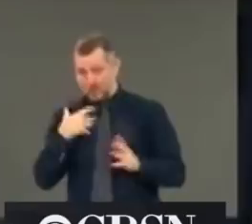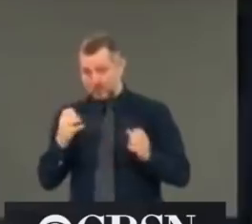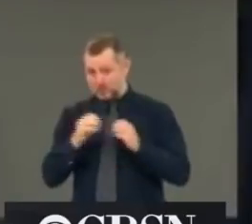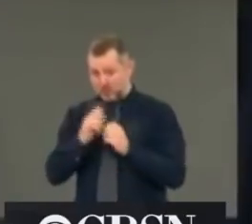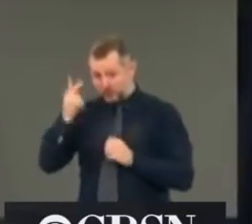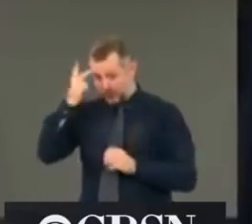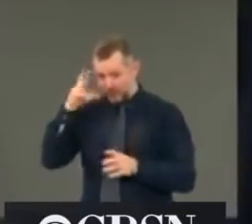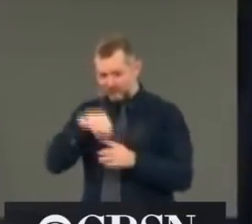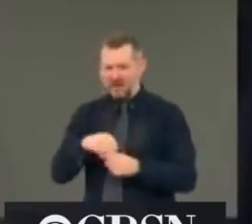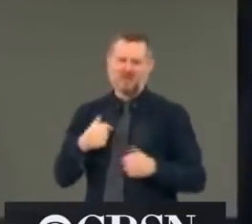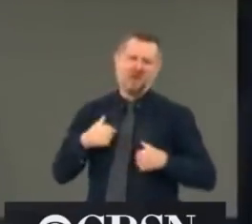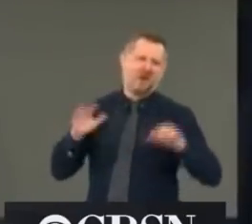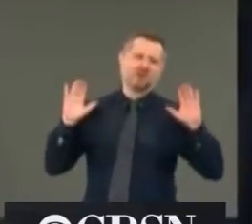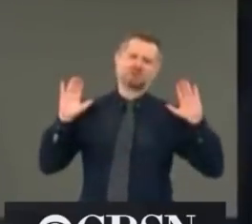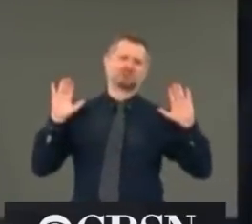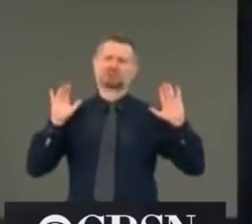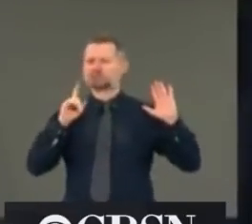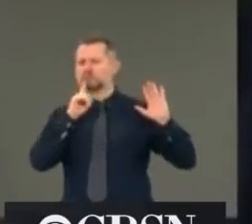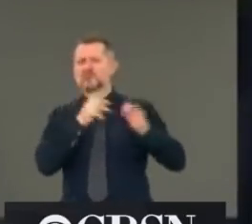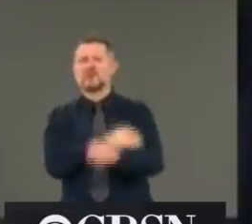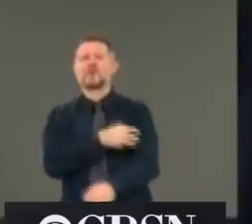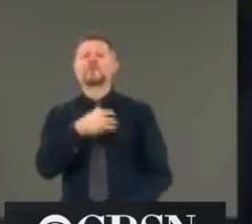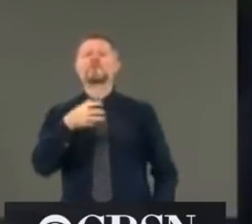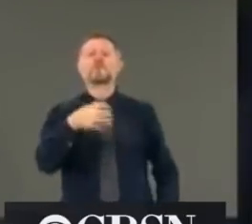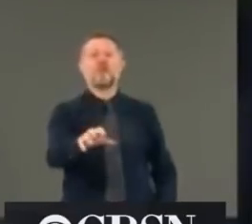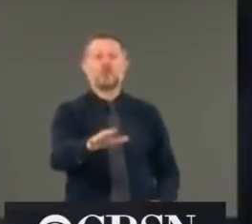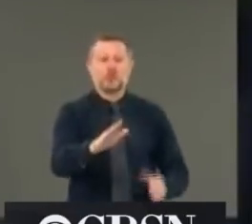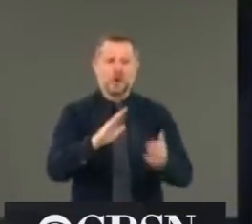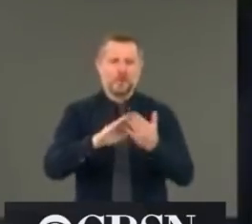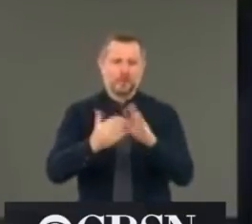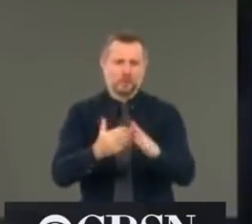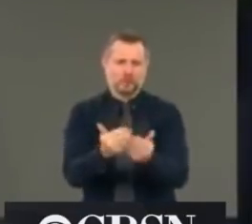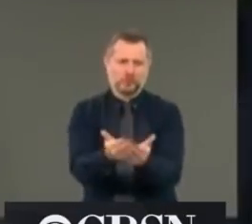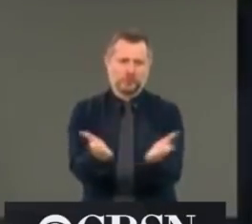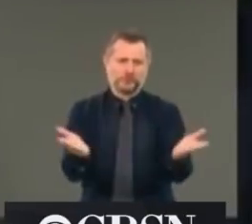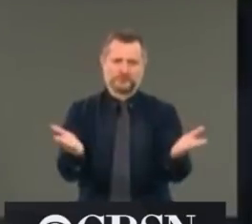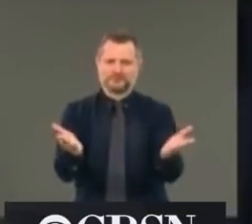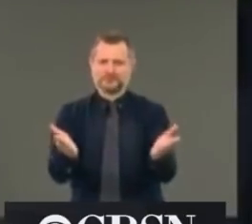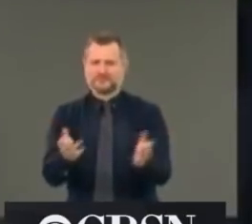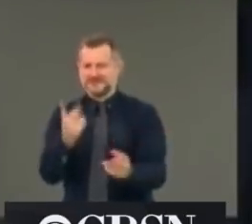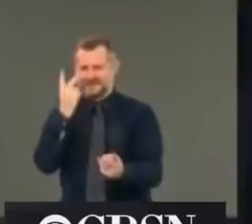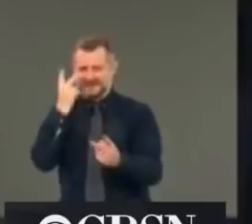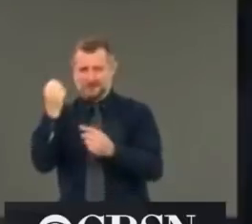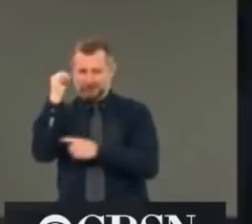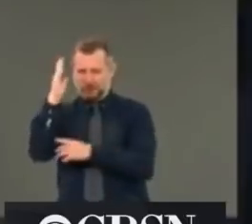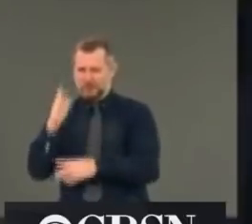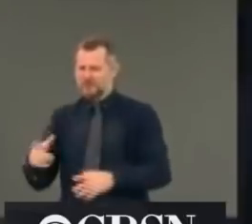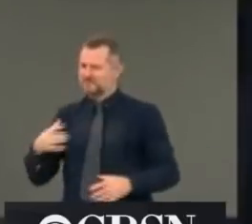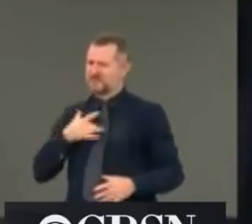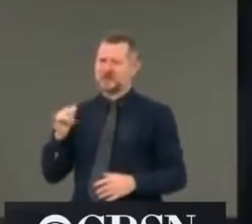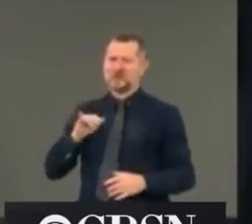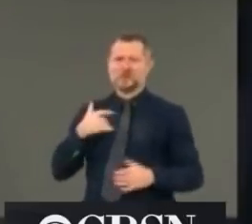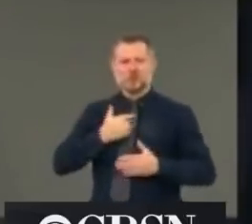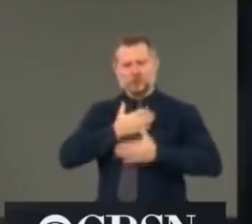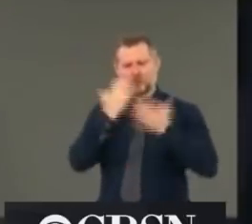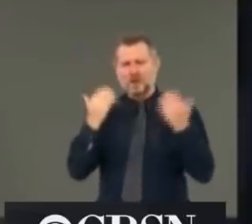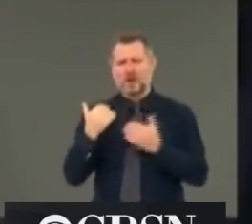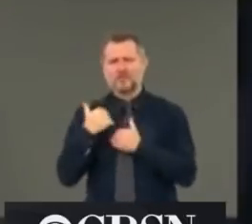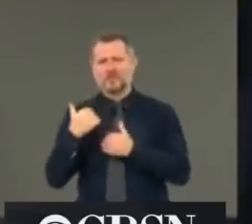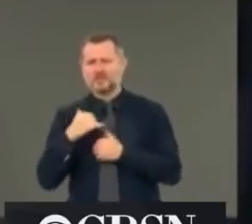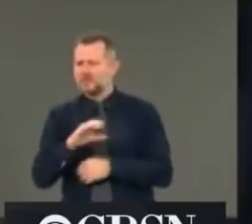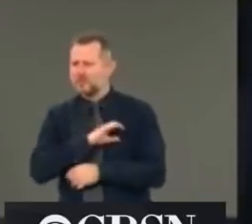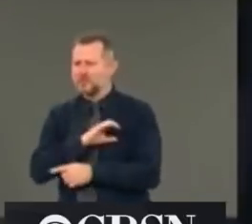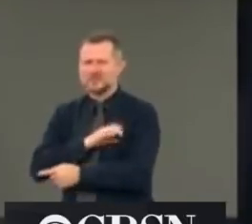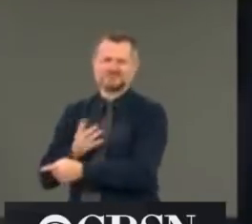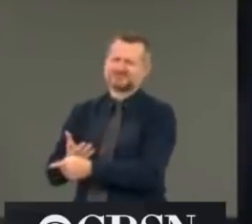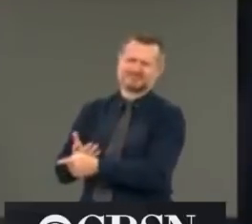about empowering the communities, right? That's what we're seeing through the protesters. People feel as though there's a lack of accountability within the local police